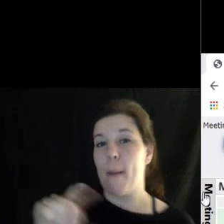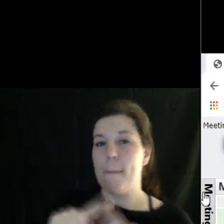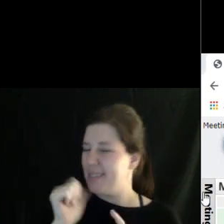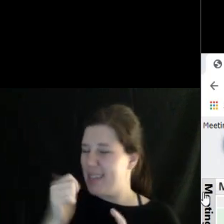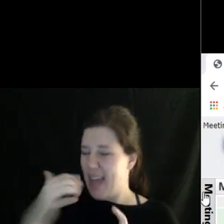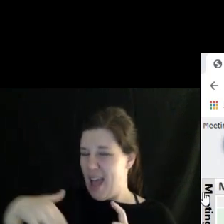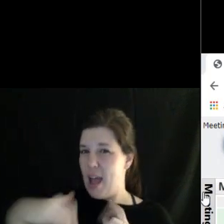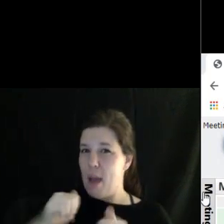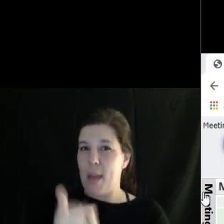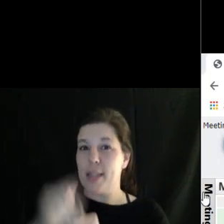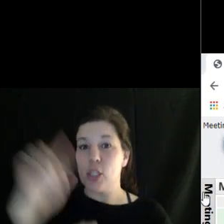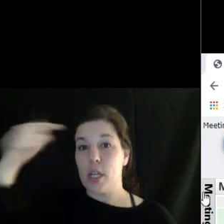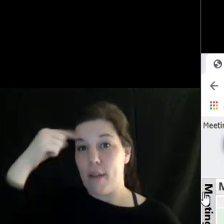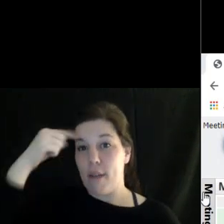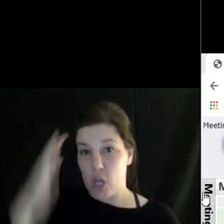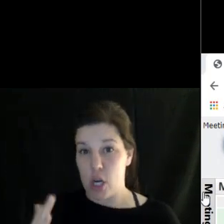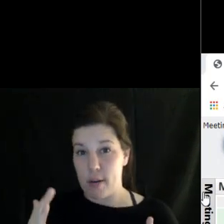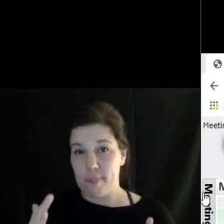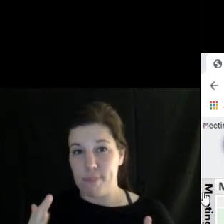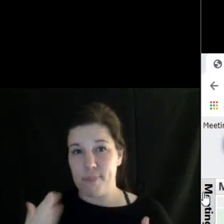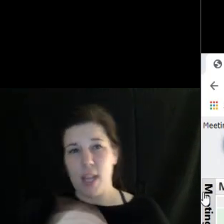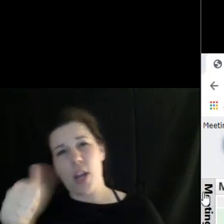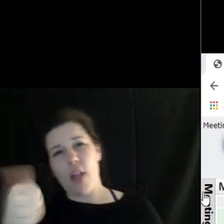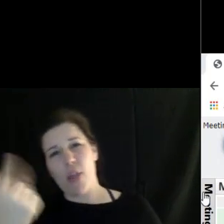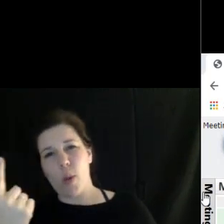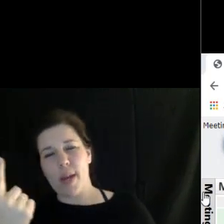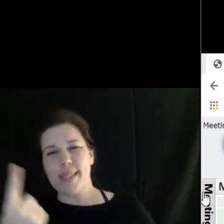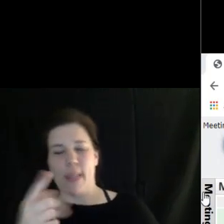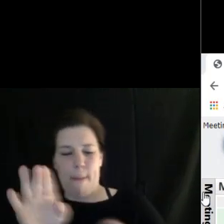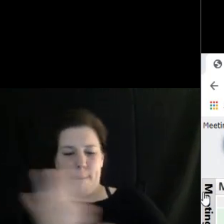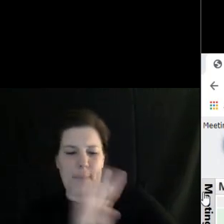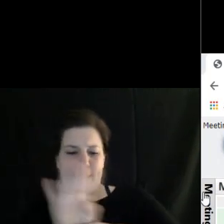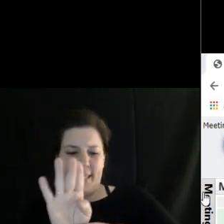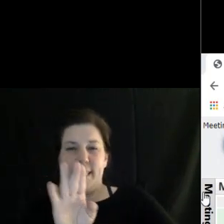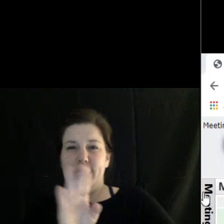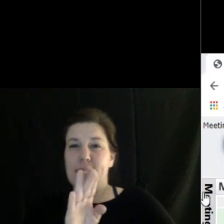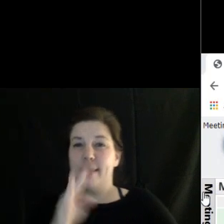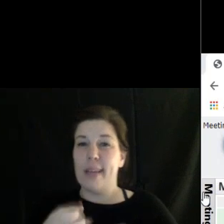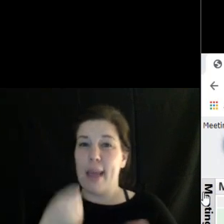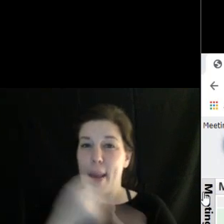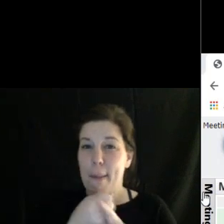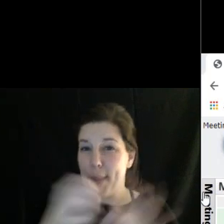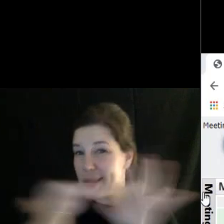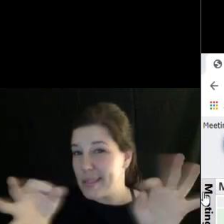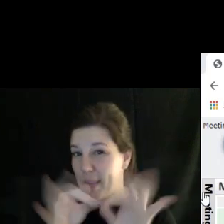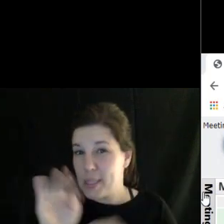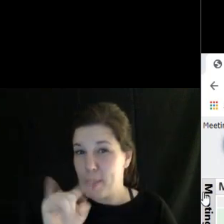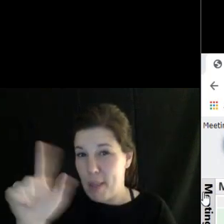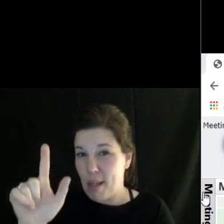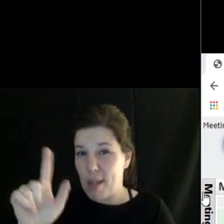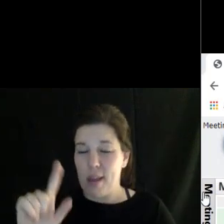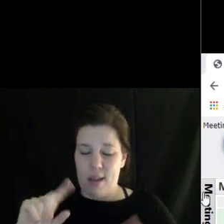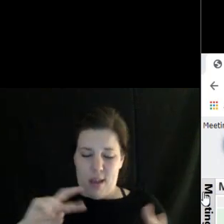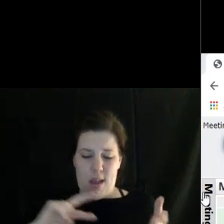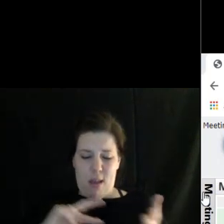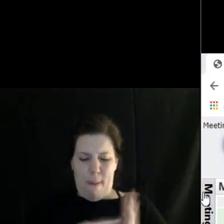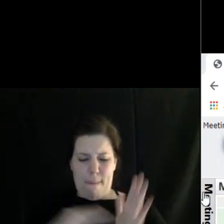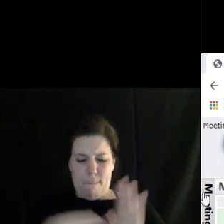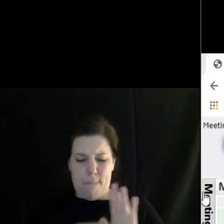to that got a lot of headlines was the Business Impact Statements bill. This was legislation that would require you to do